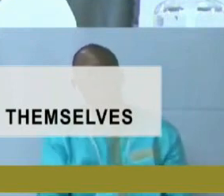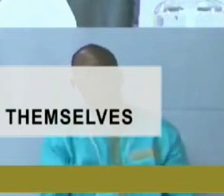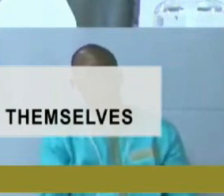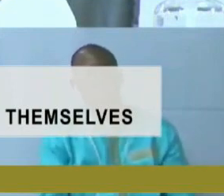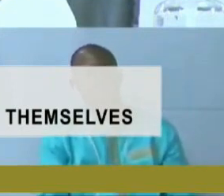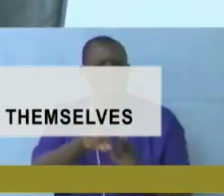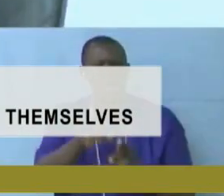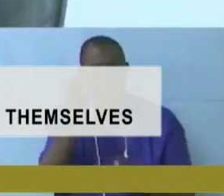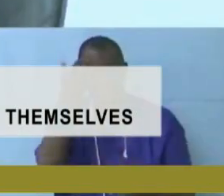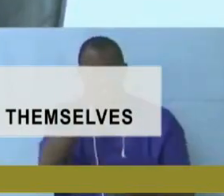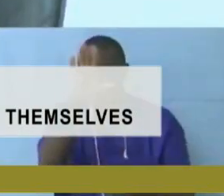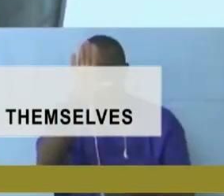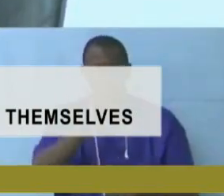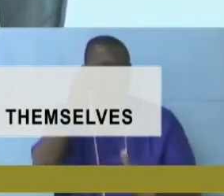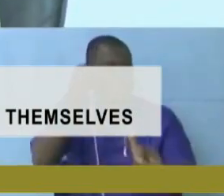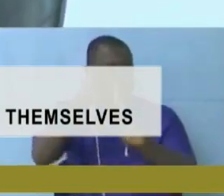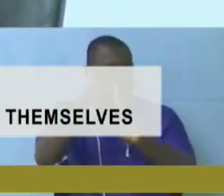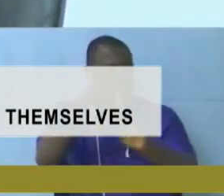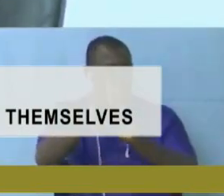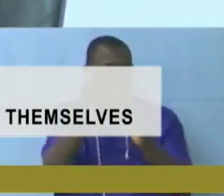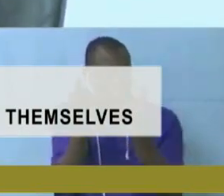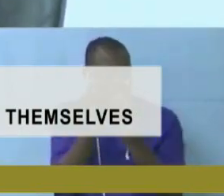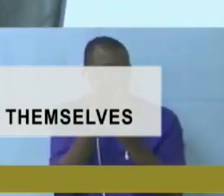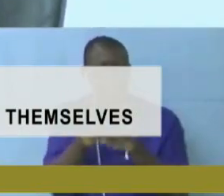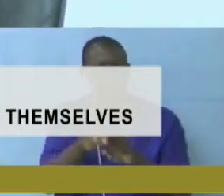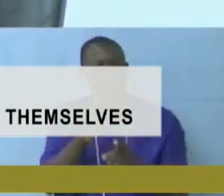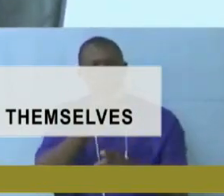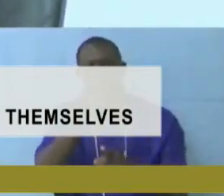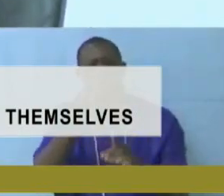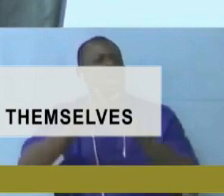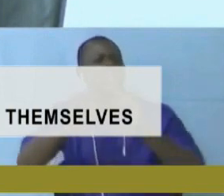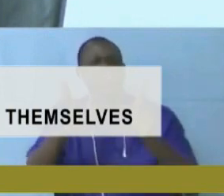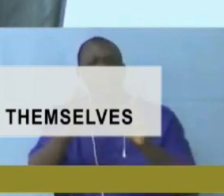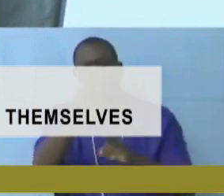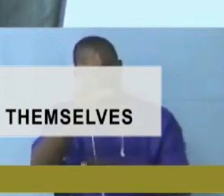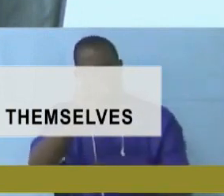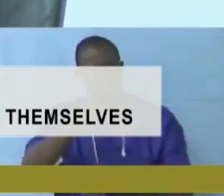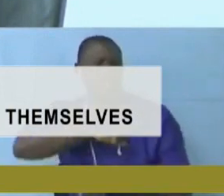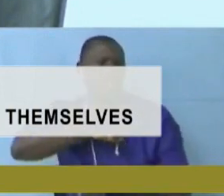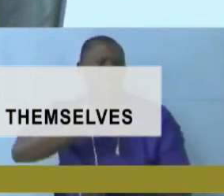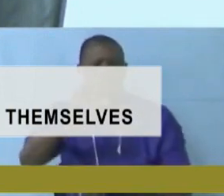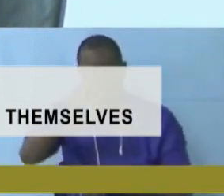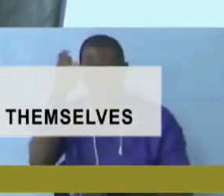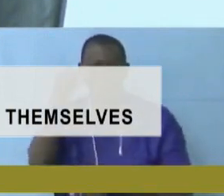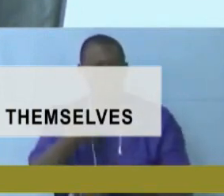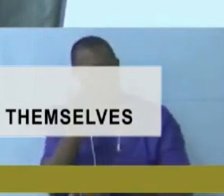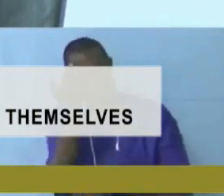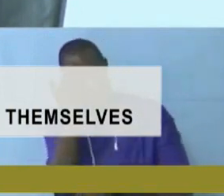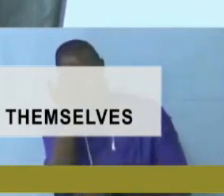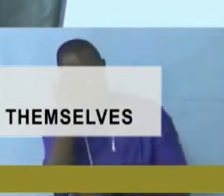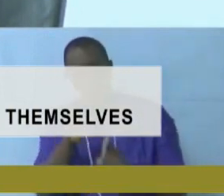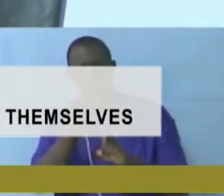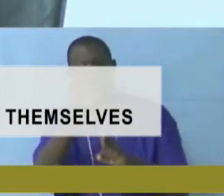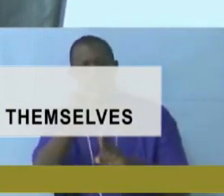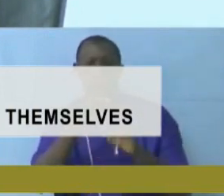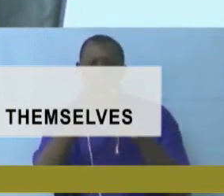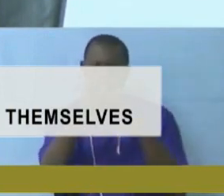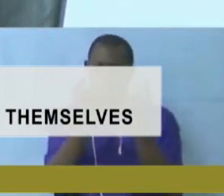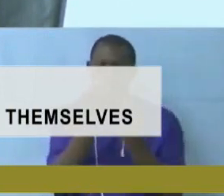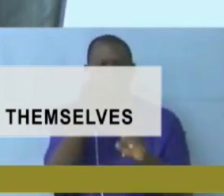army corporal who joined the NIA in 2015, narrated to the commission that the complexity of their special